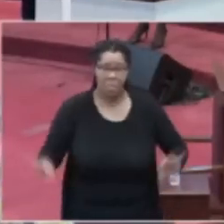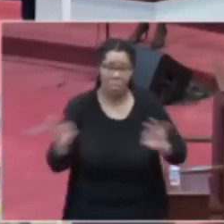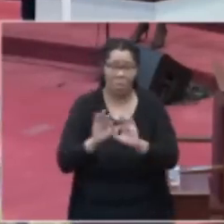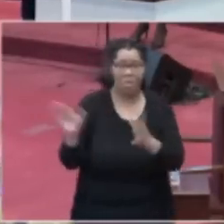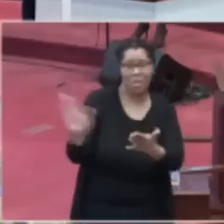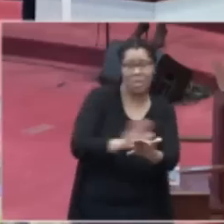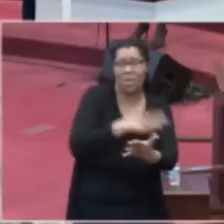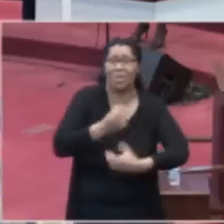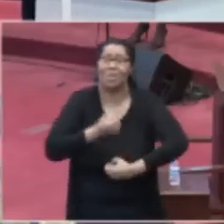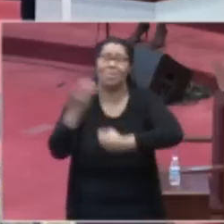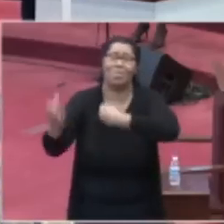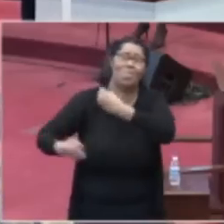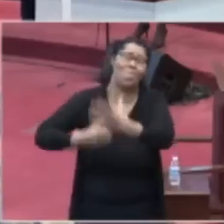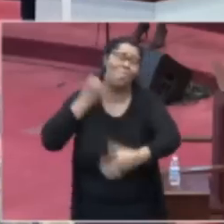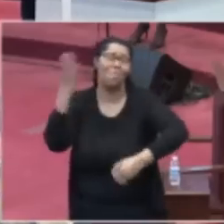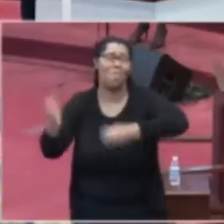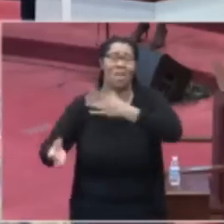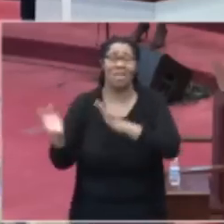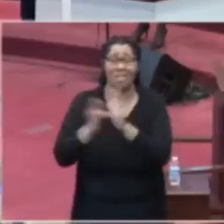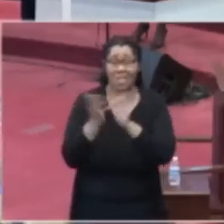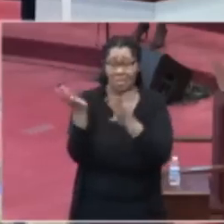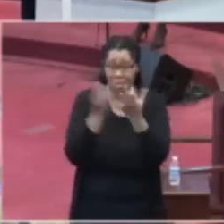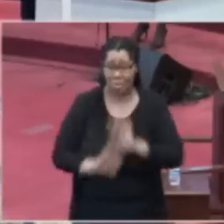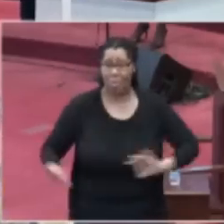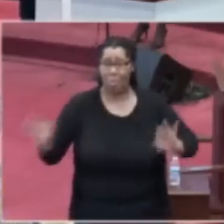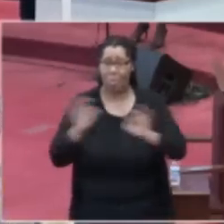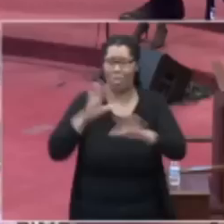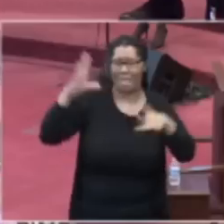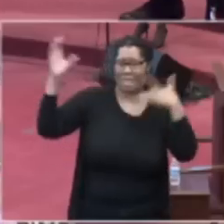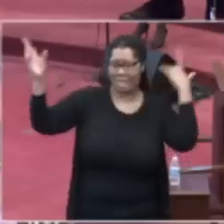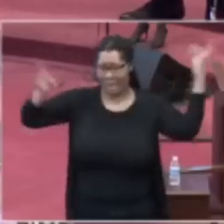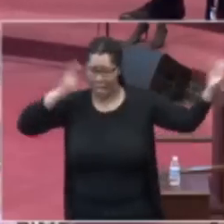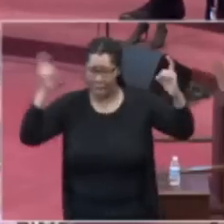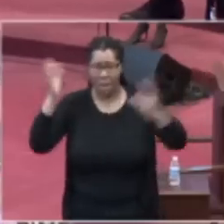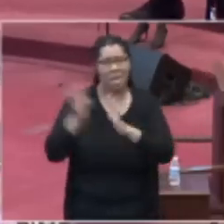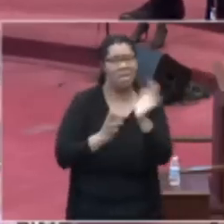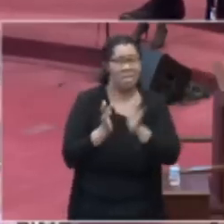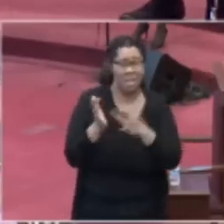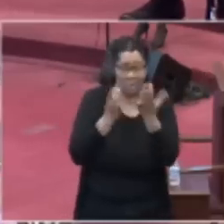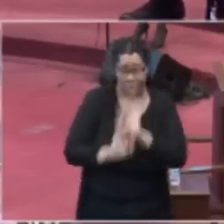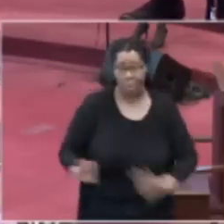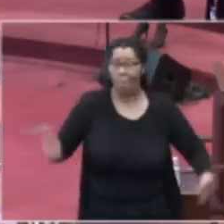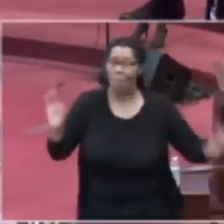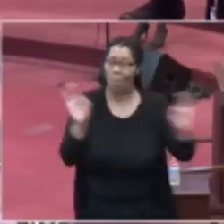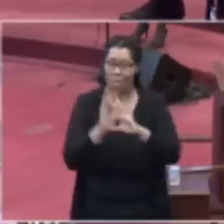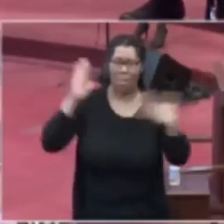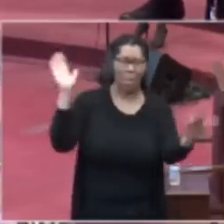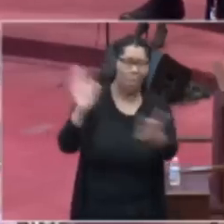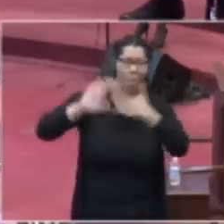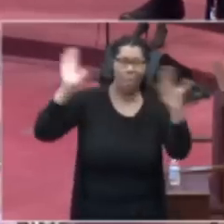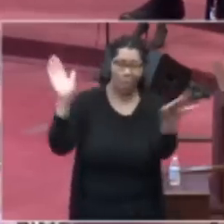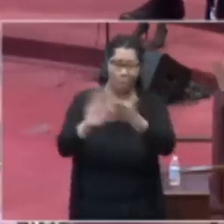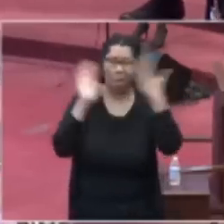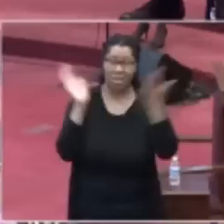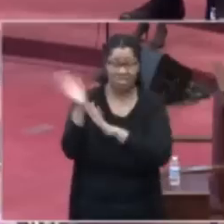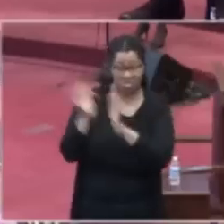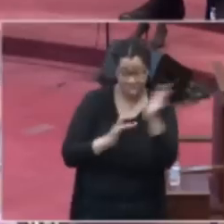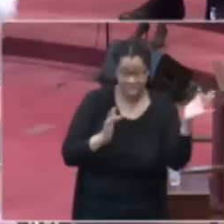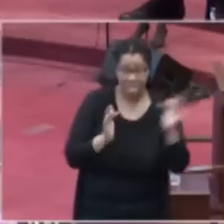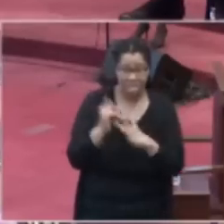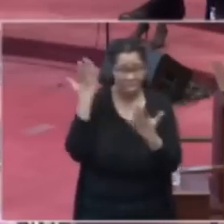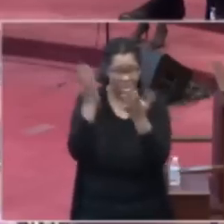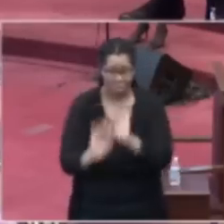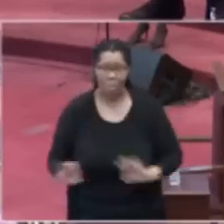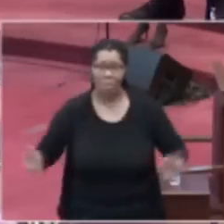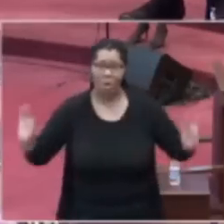song, that Jesus is worth a shout, that Jesus is worth a praise, that Jesus